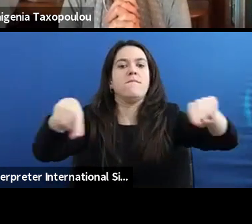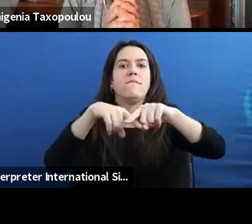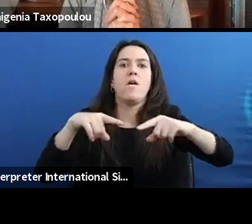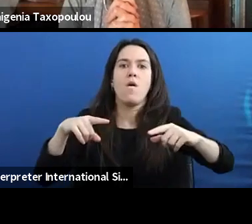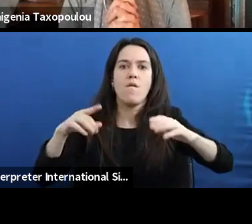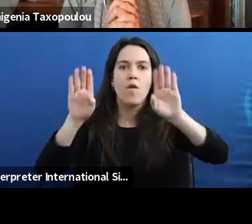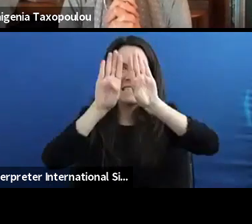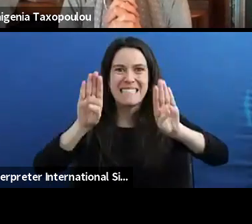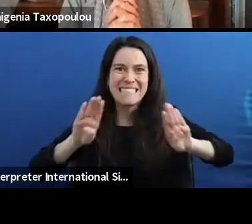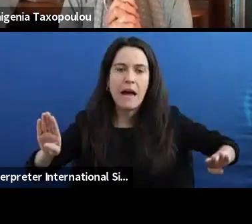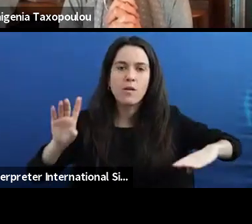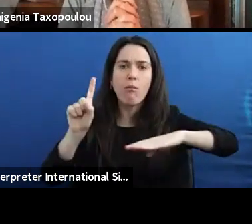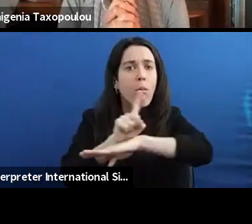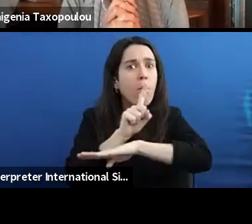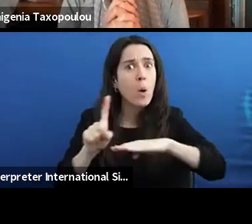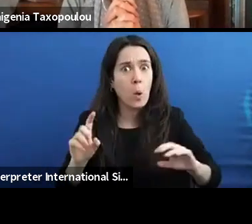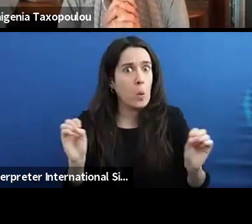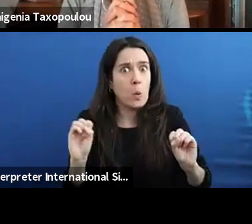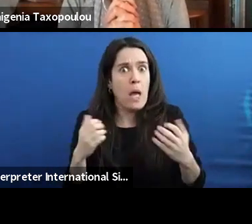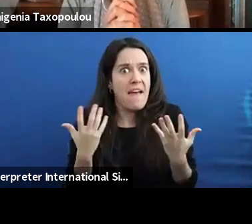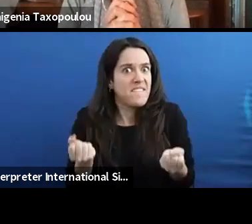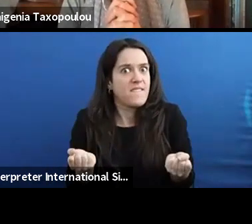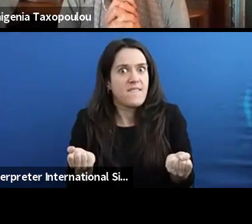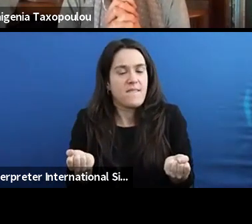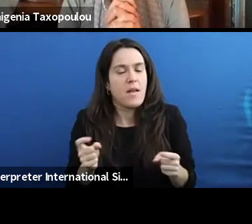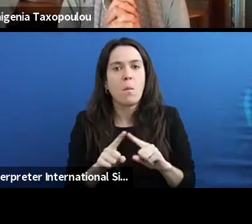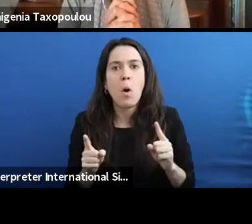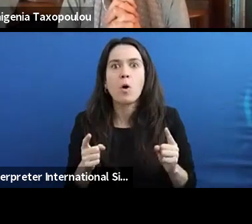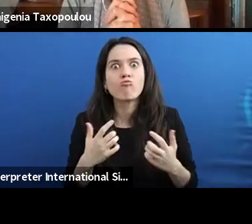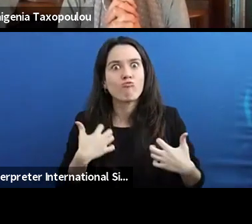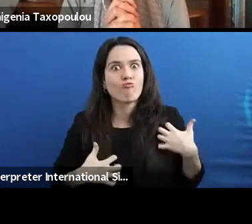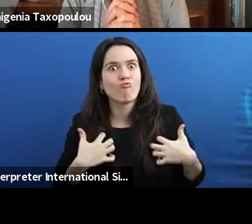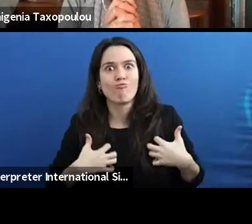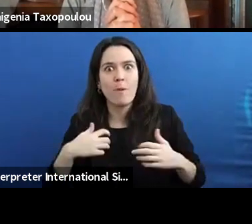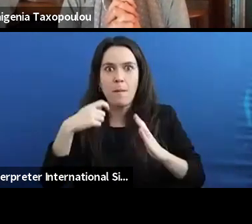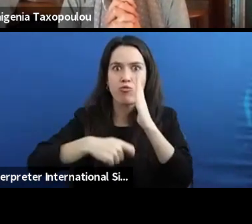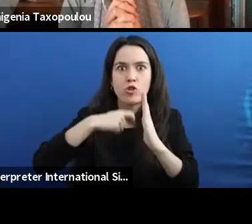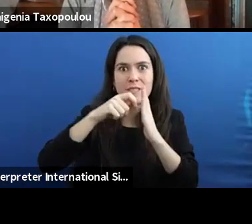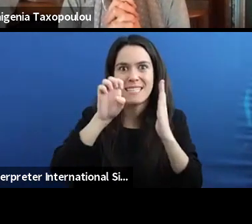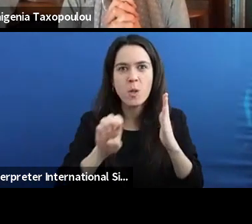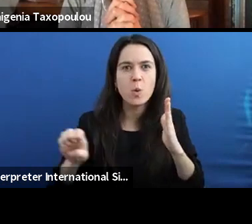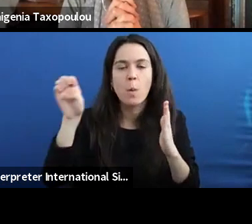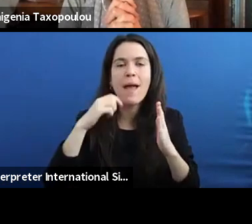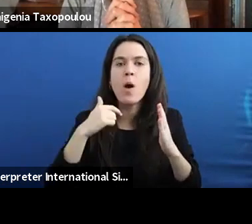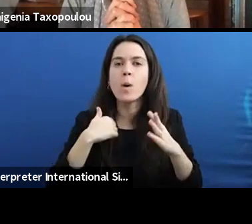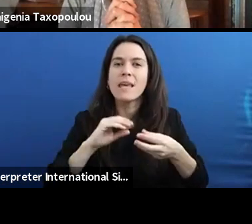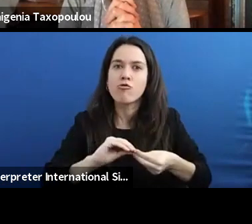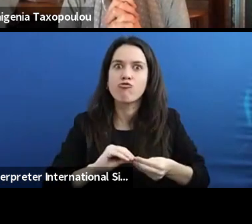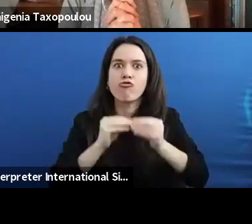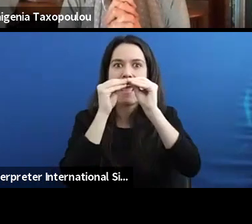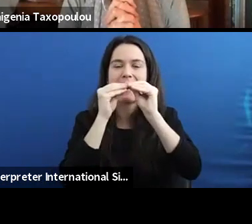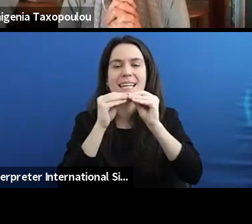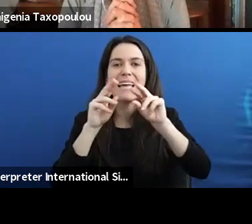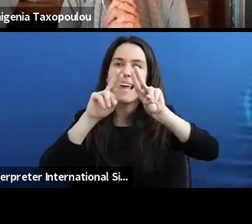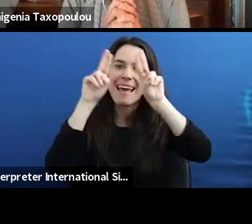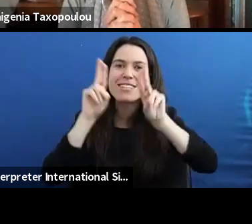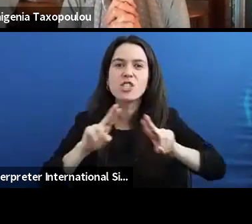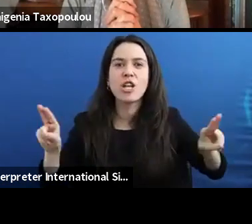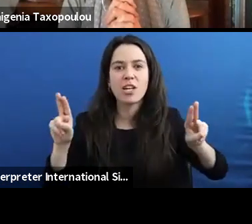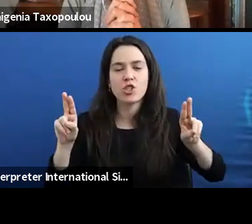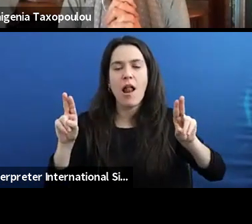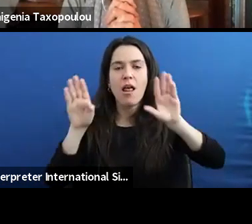interesting partner for this European project. And actually what we do, we create the International Theater Festival Homonos every